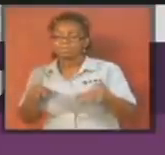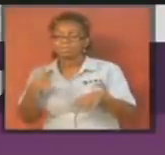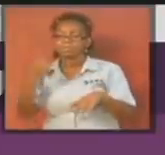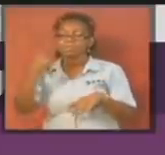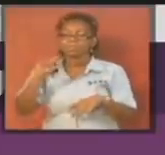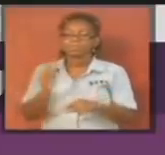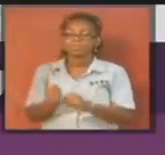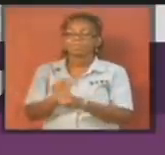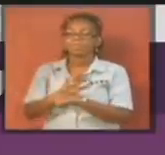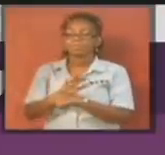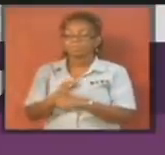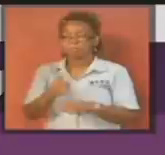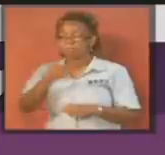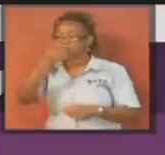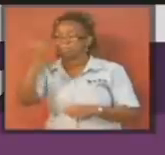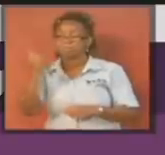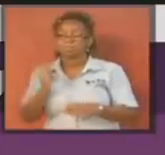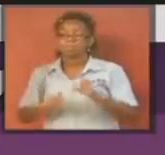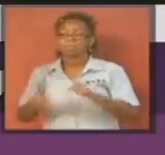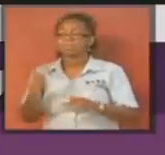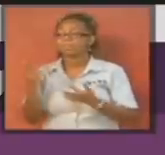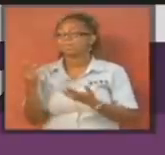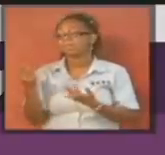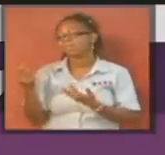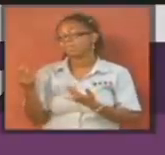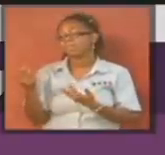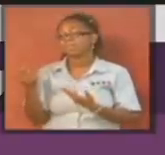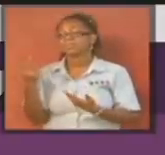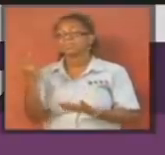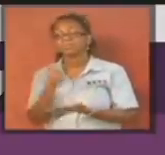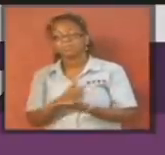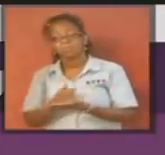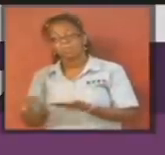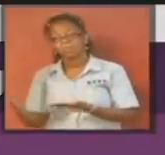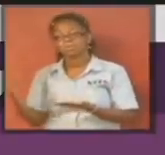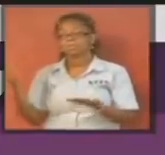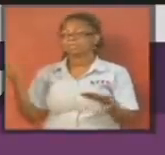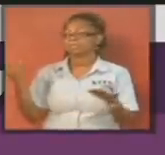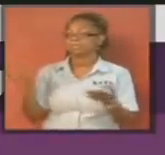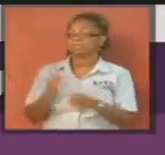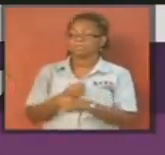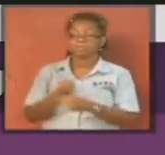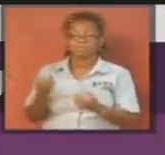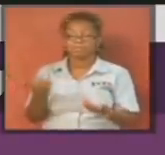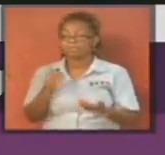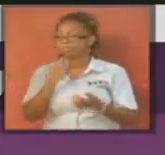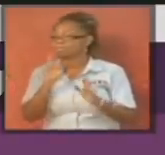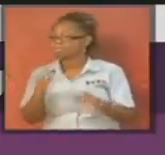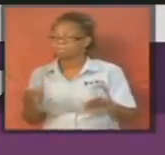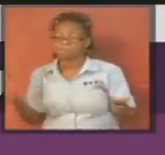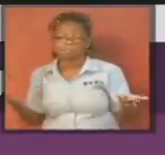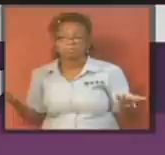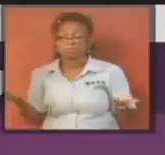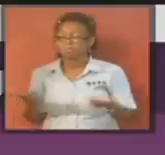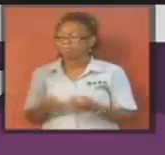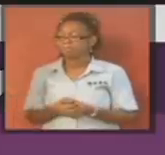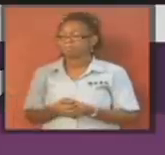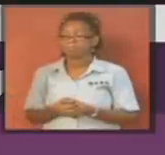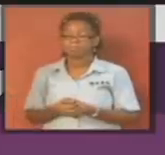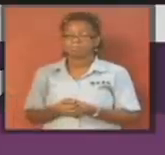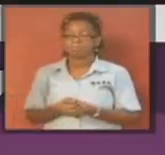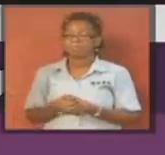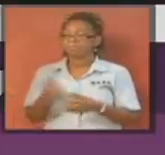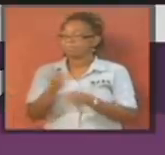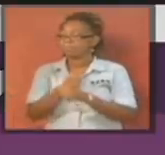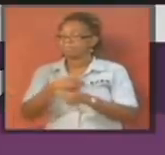are waiting upwards of 2 weeks to get their results, and it is affecting persons' leaves and so on from their